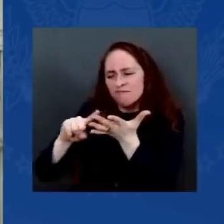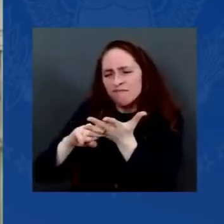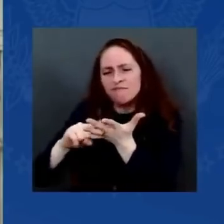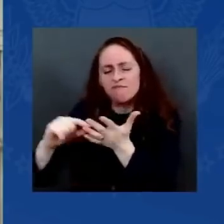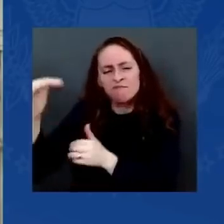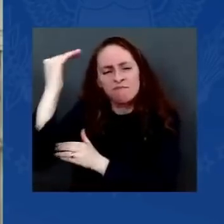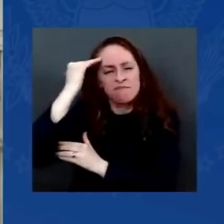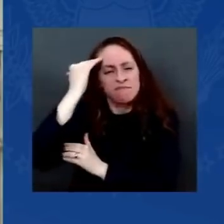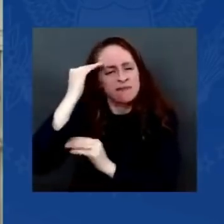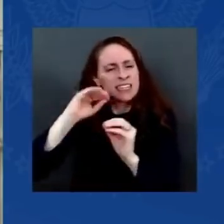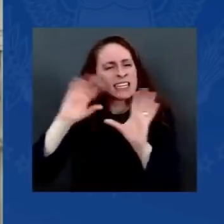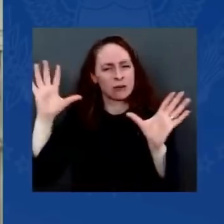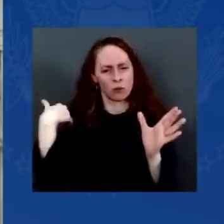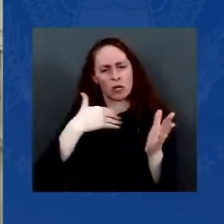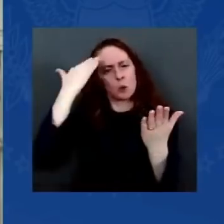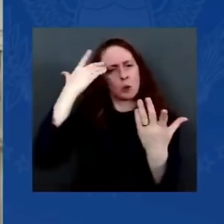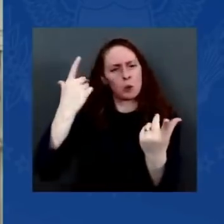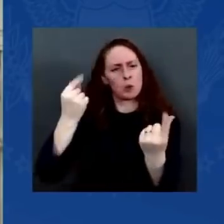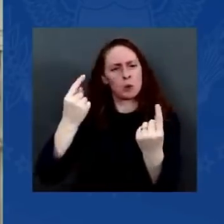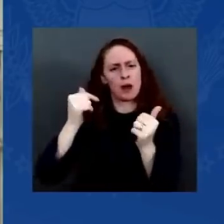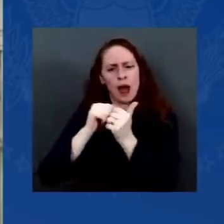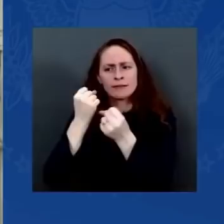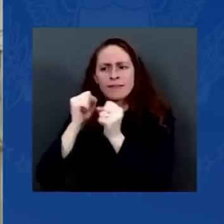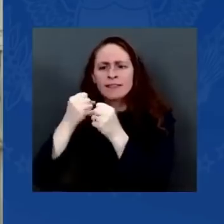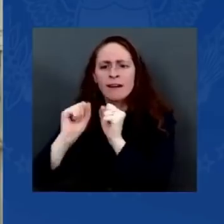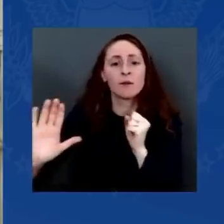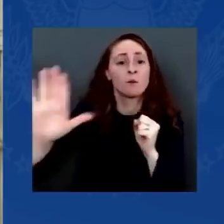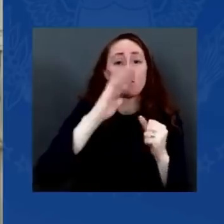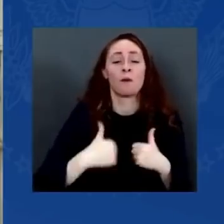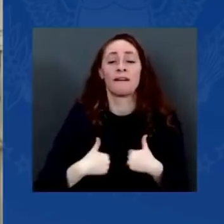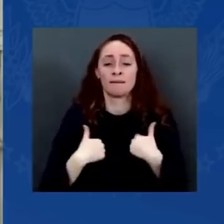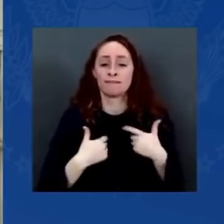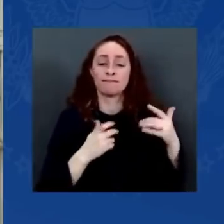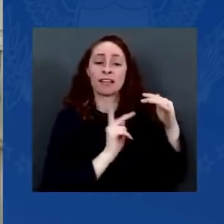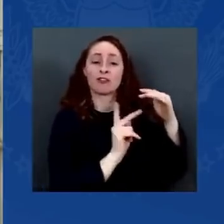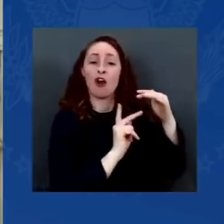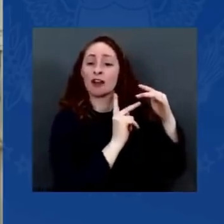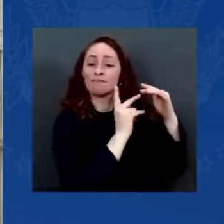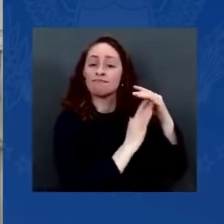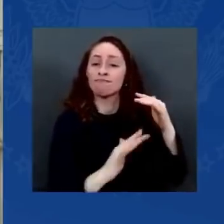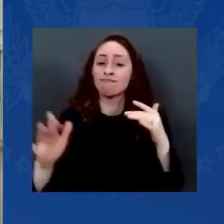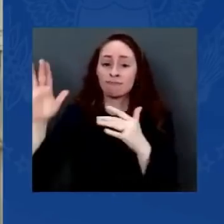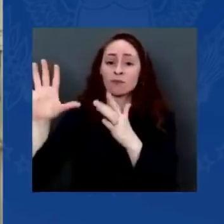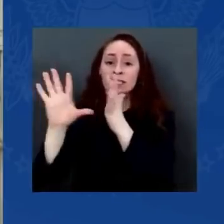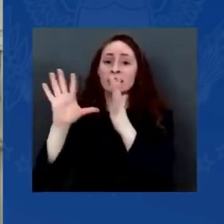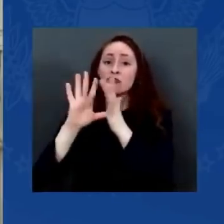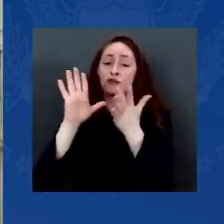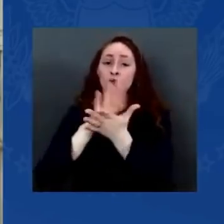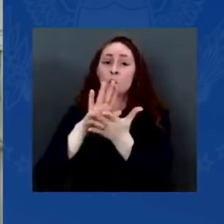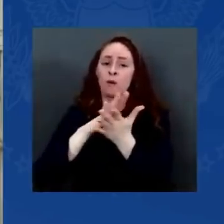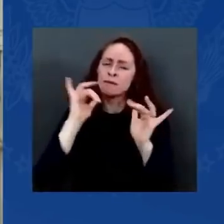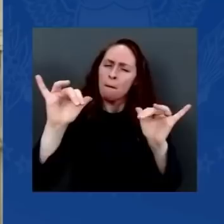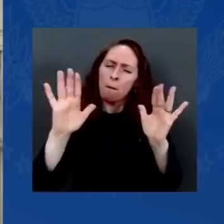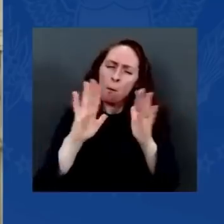should be open, and that safety is increased if schools require all adults who work in the schools to